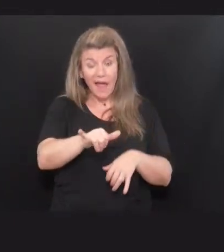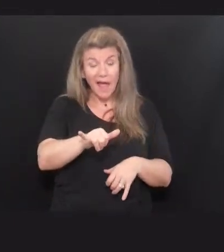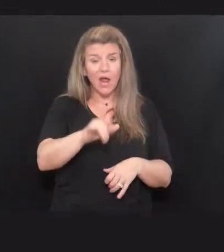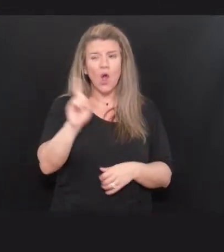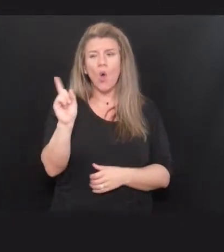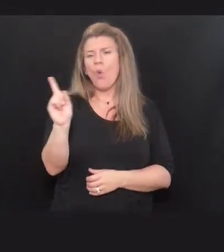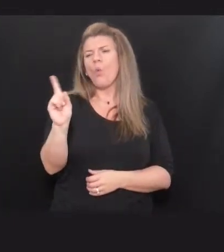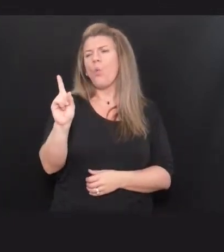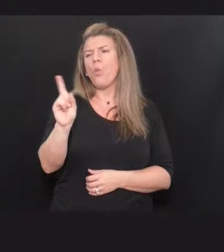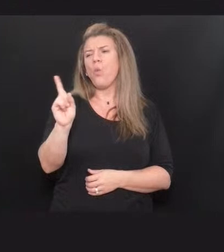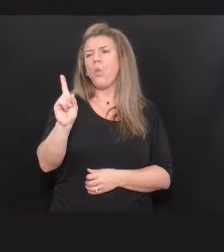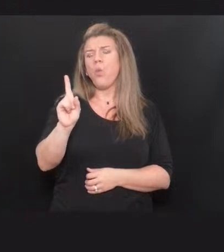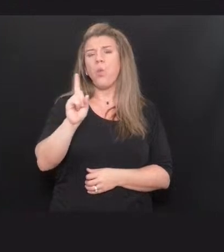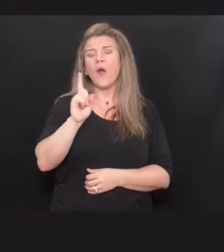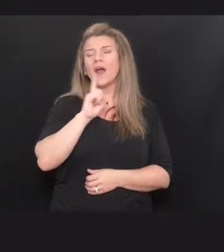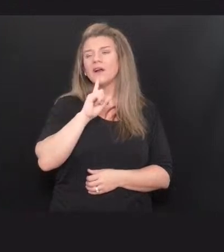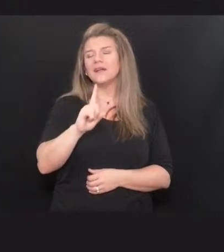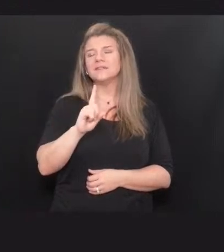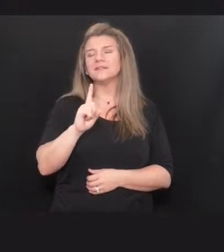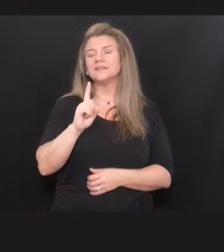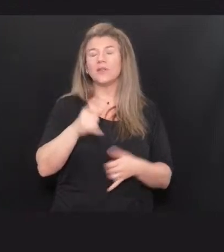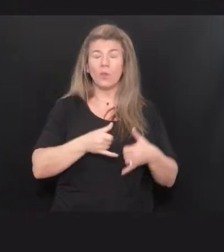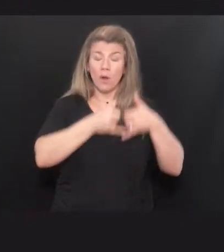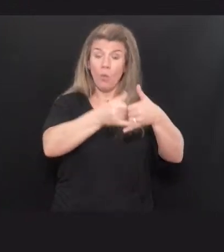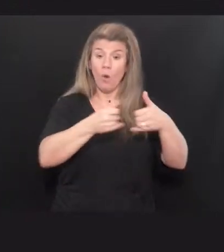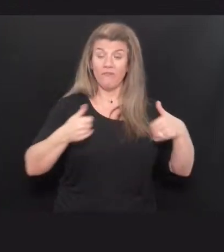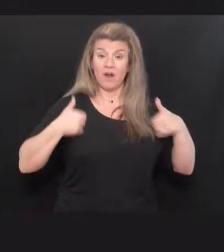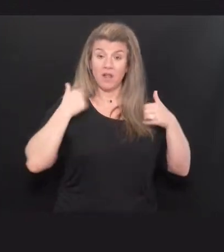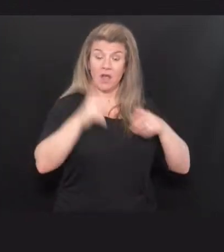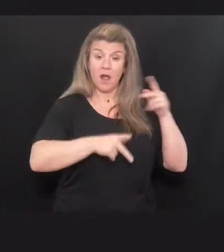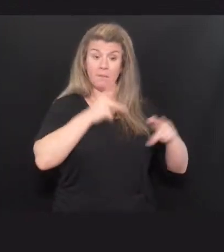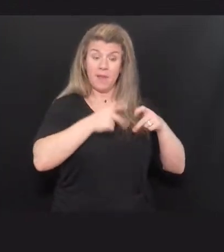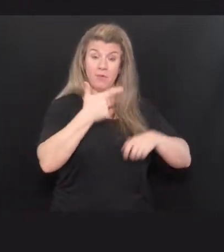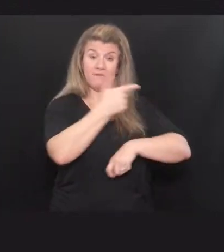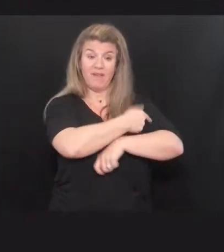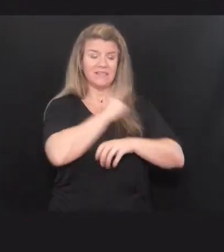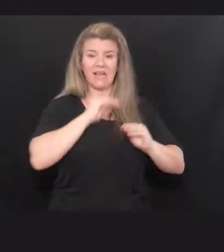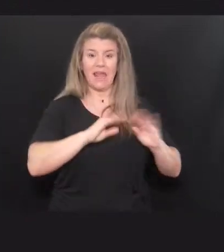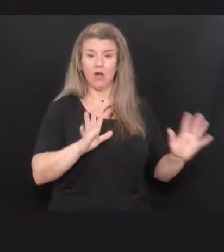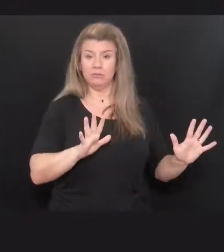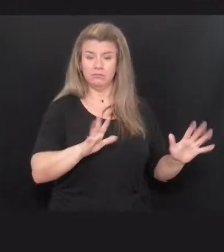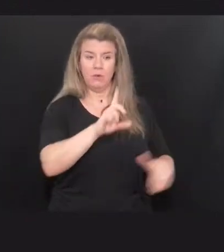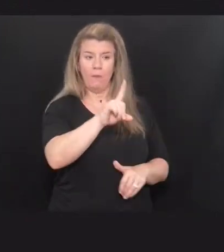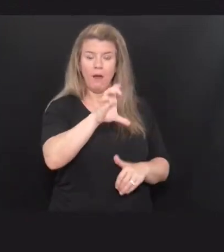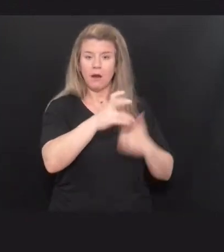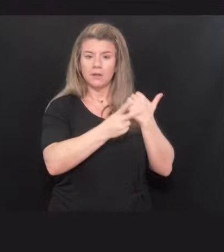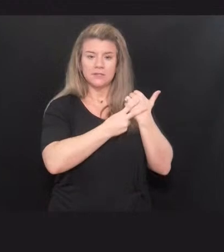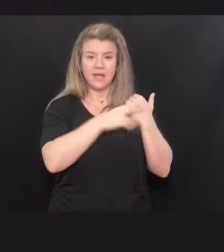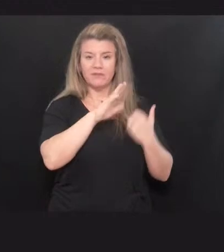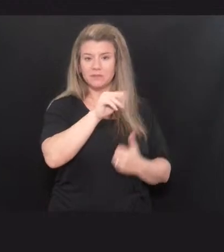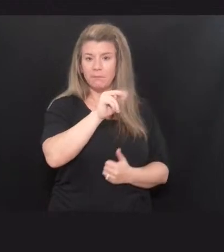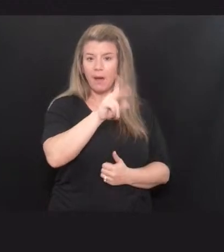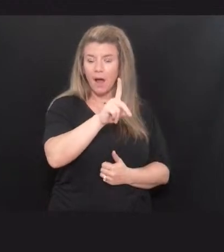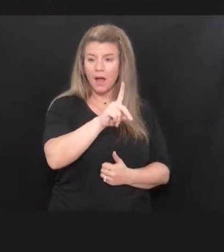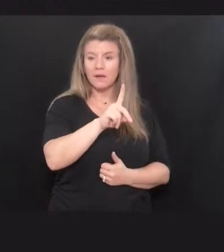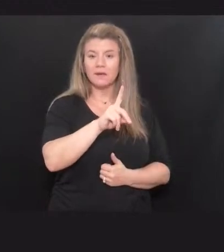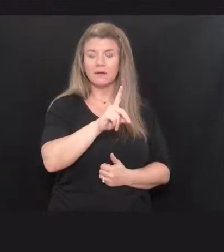Where is the reward for young people getting vaccinated is clear. It's $100 savings bond, or